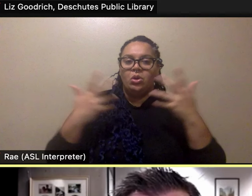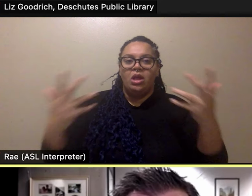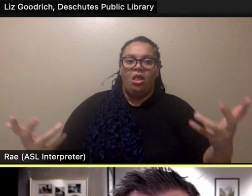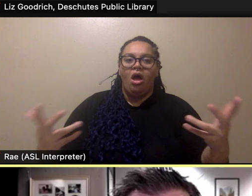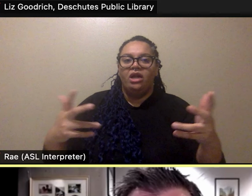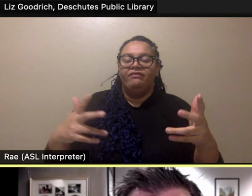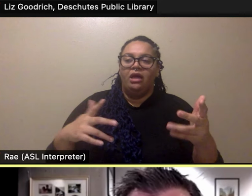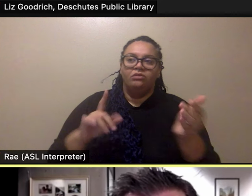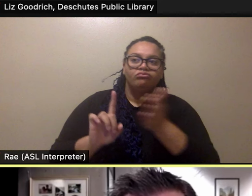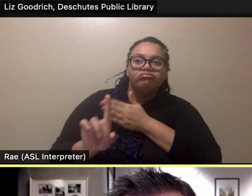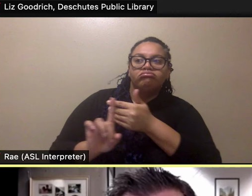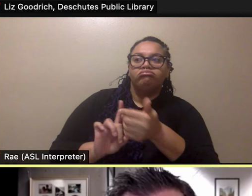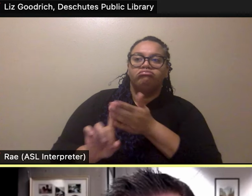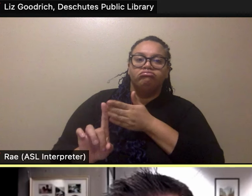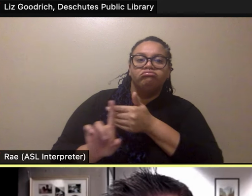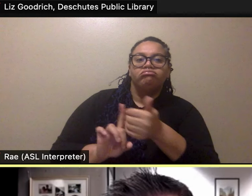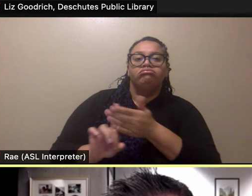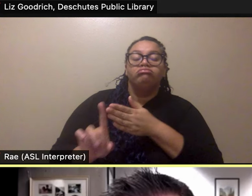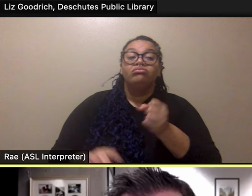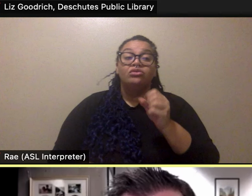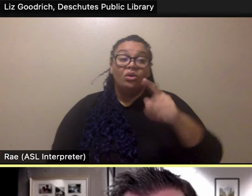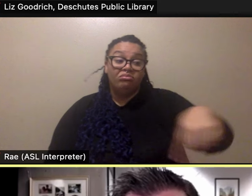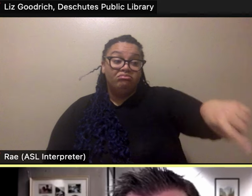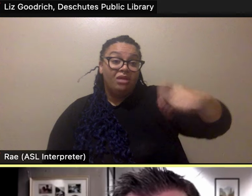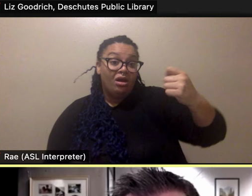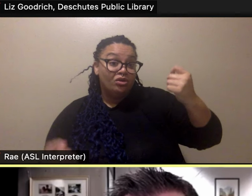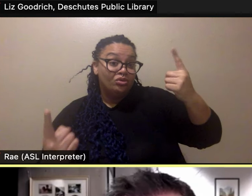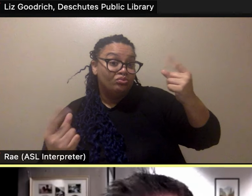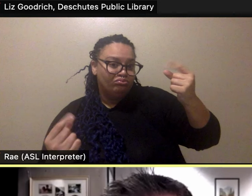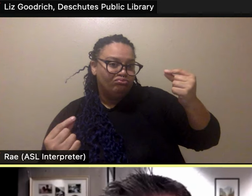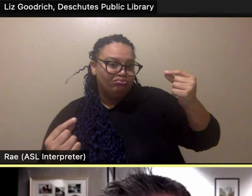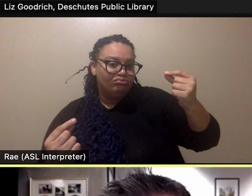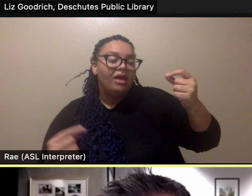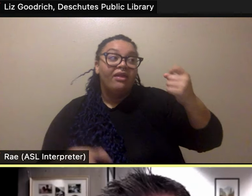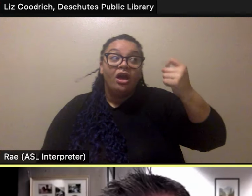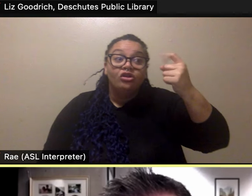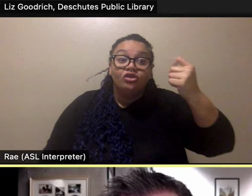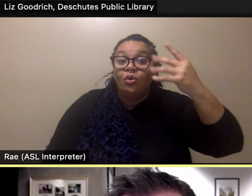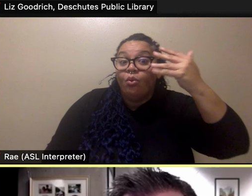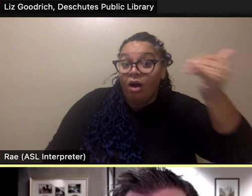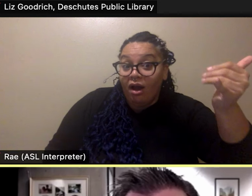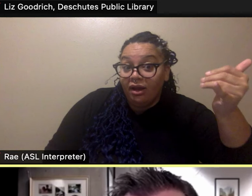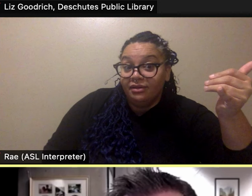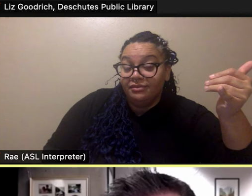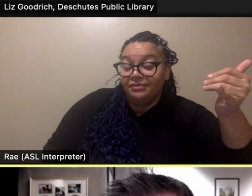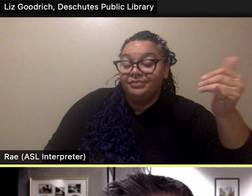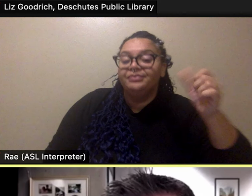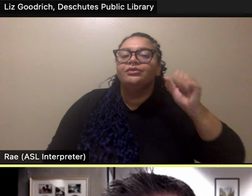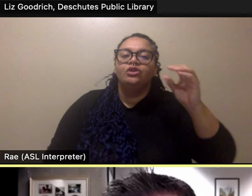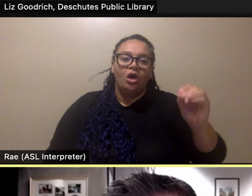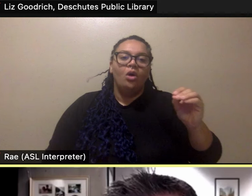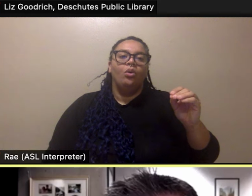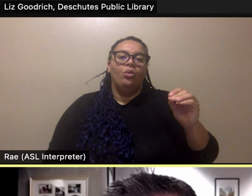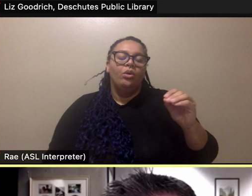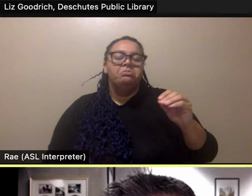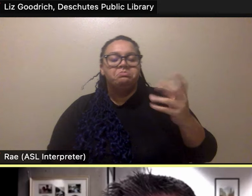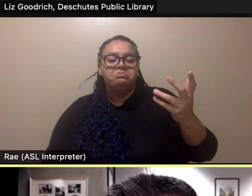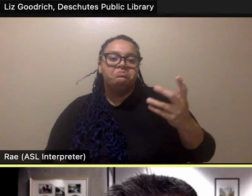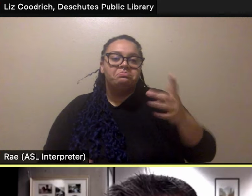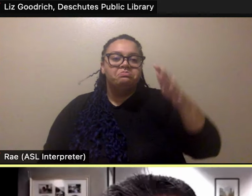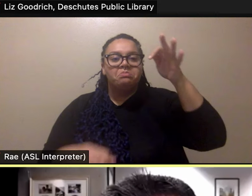So they very much understood what they were doing, and they also understood why. And so they compromised with the system in order to keep,